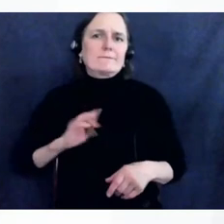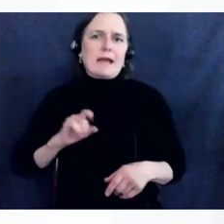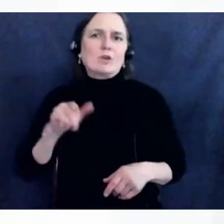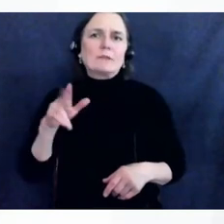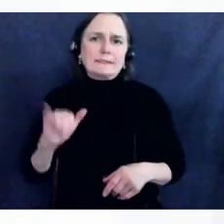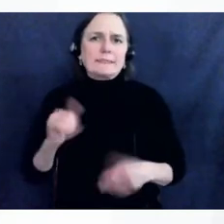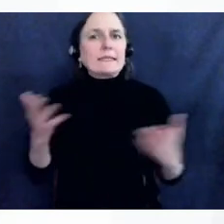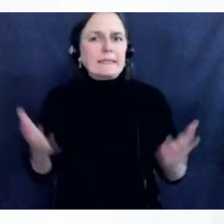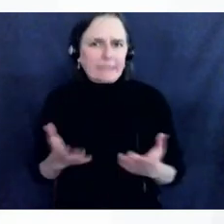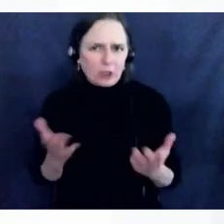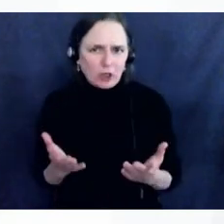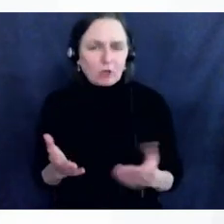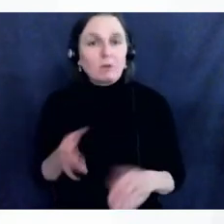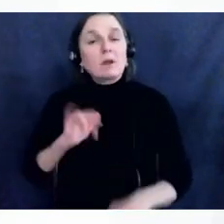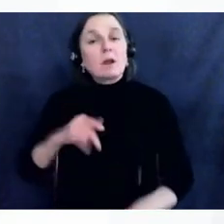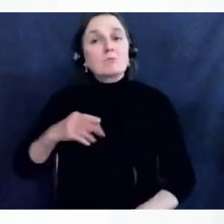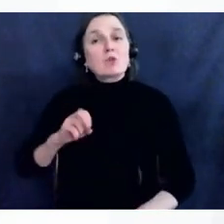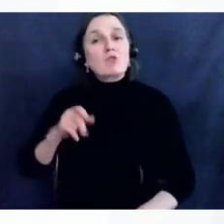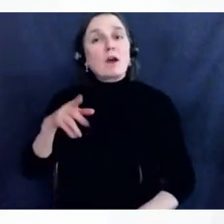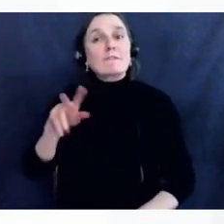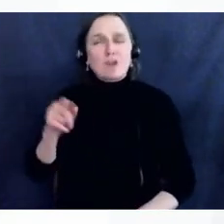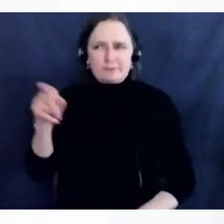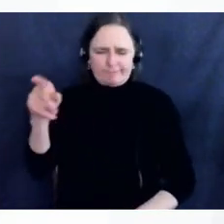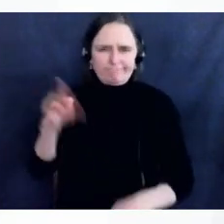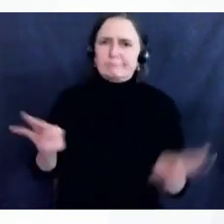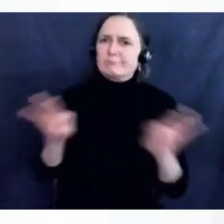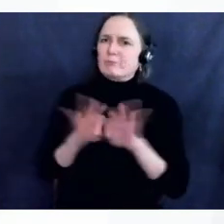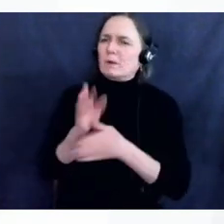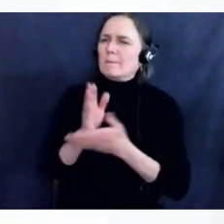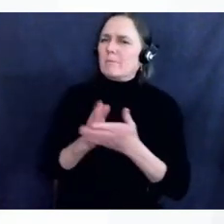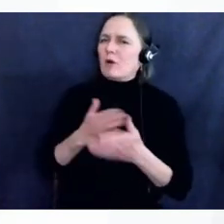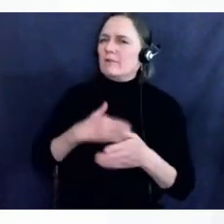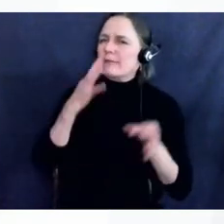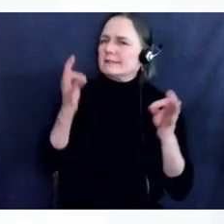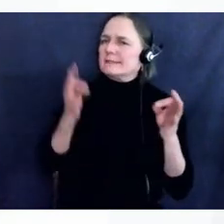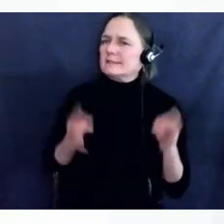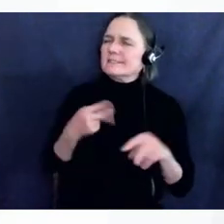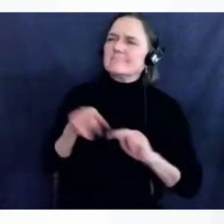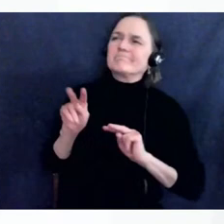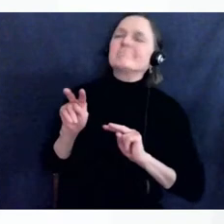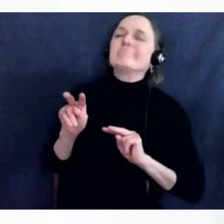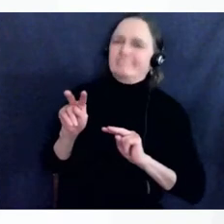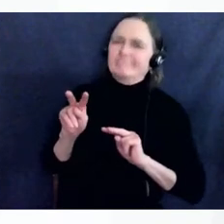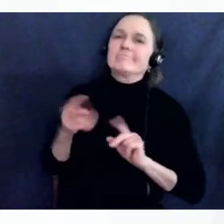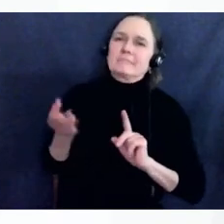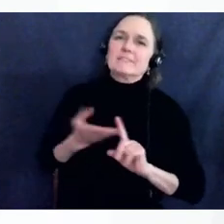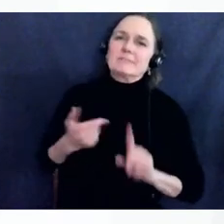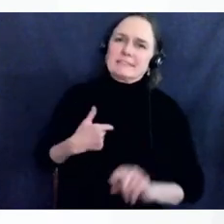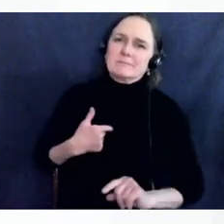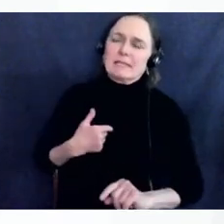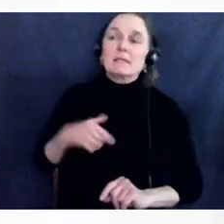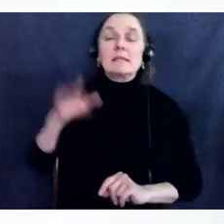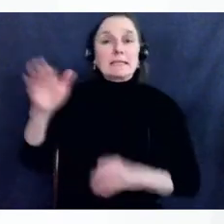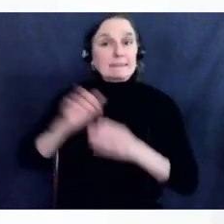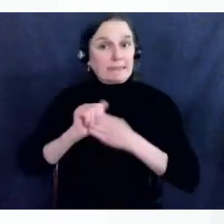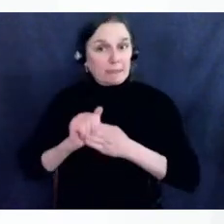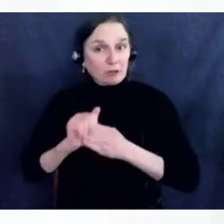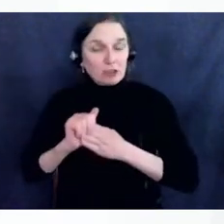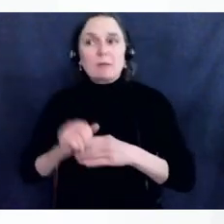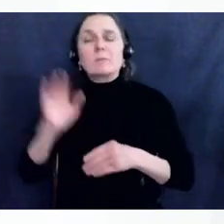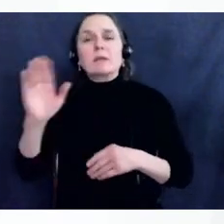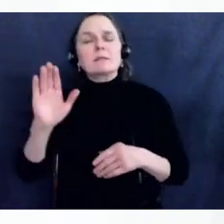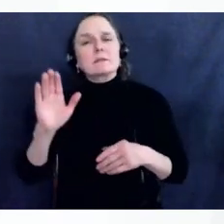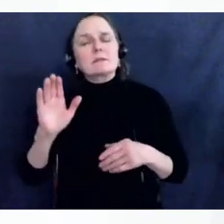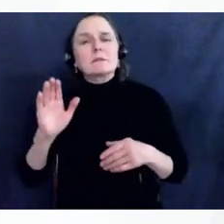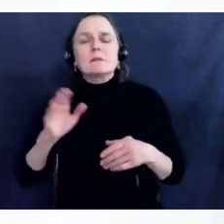in my decision to come to the UW. His leadership in racial, ethnic, and gender diversity